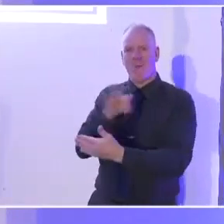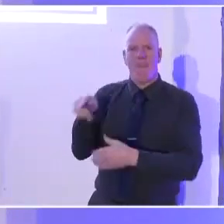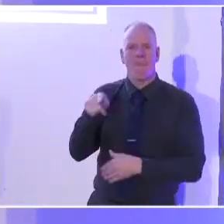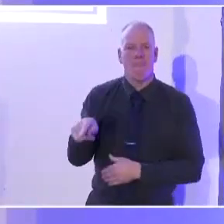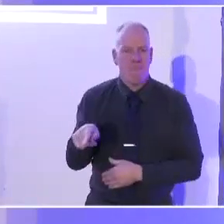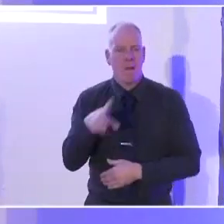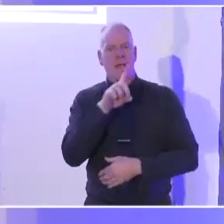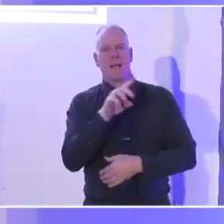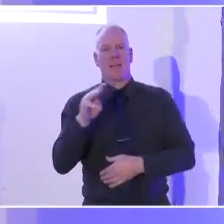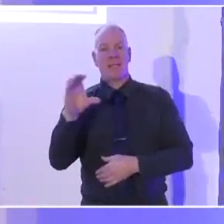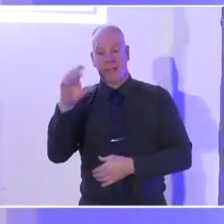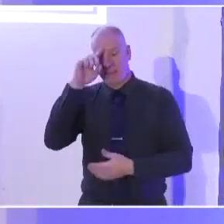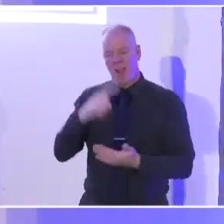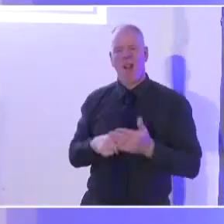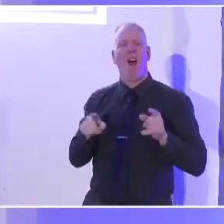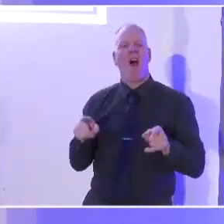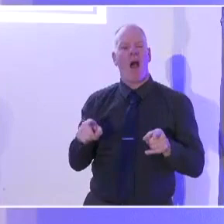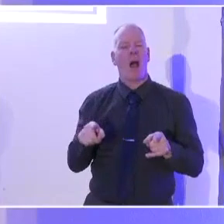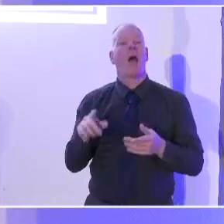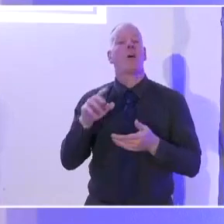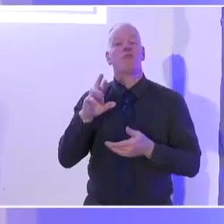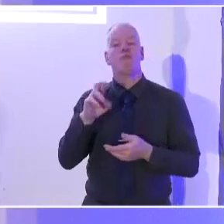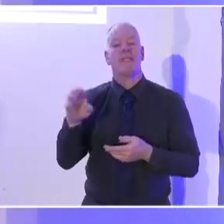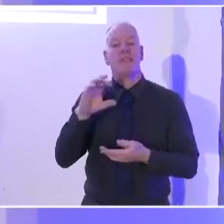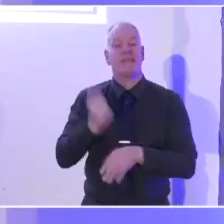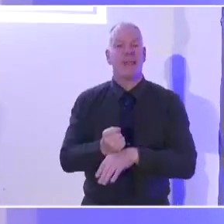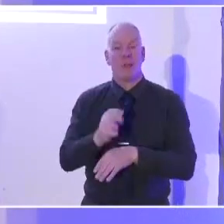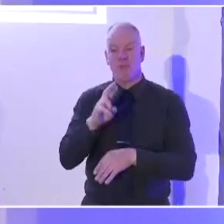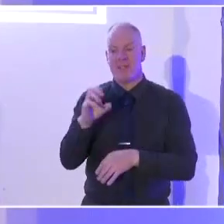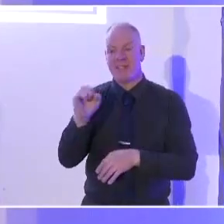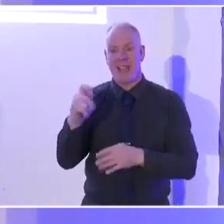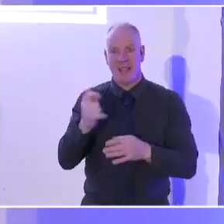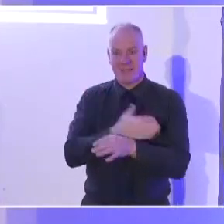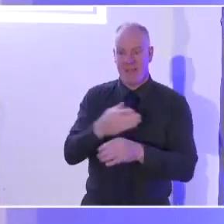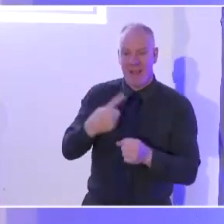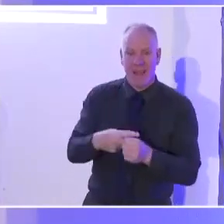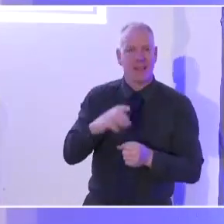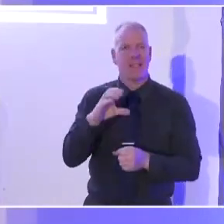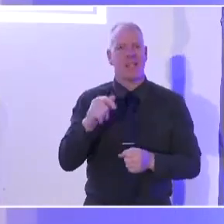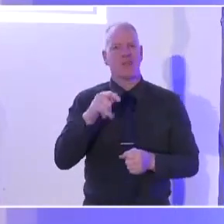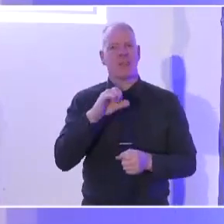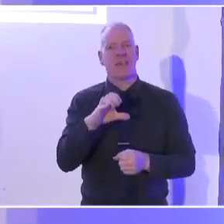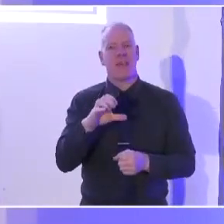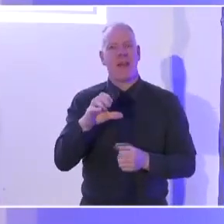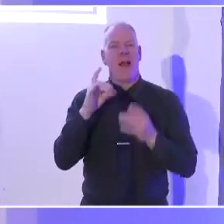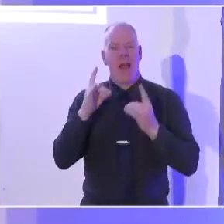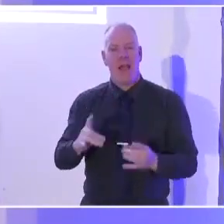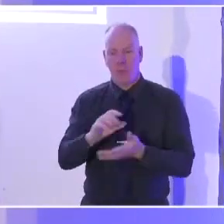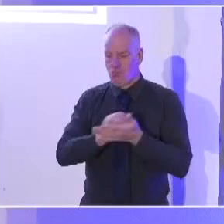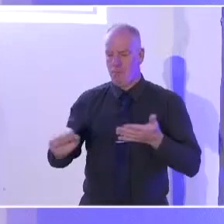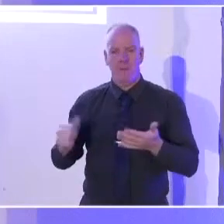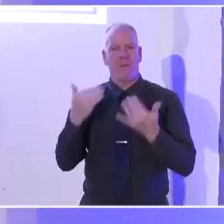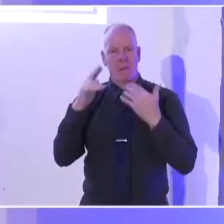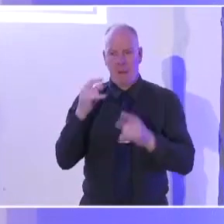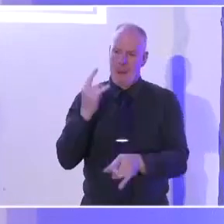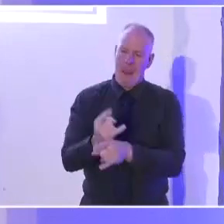the DPC said that by doing this, the Centric Health had removed information that would have been